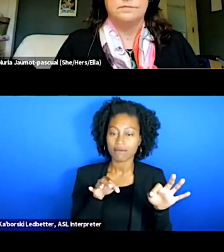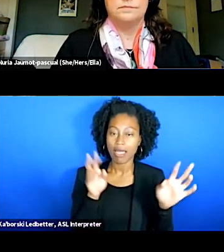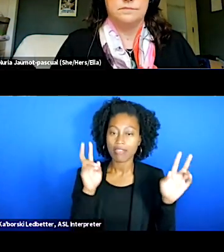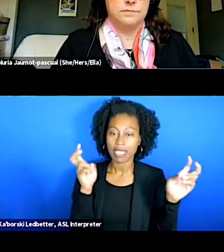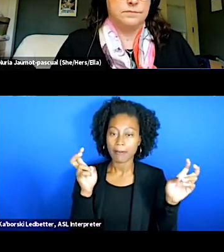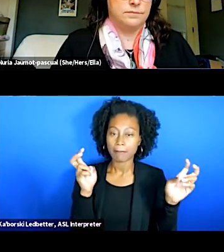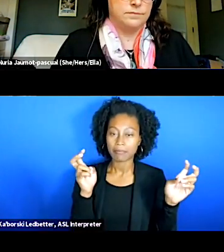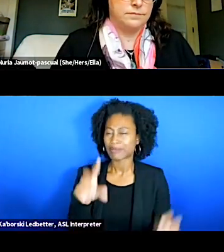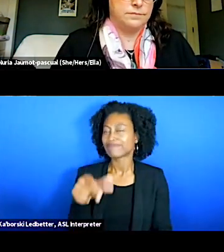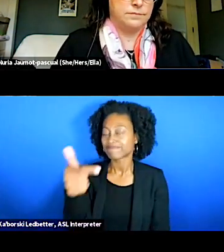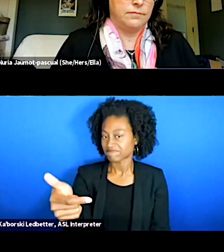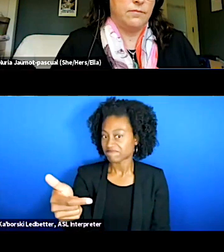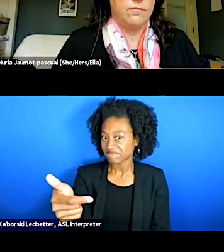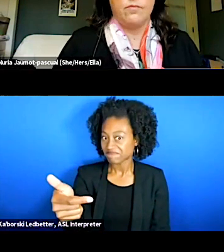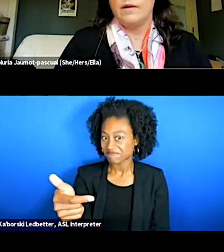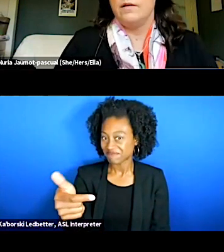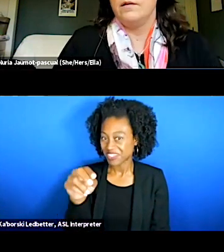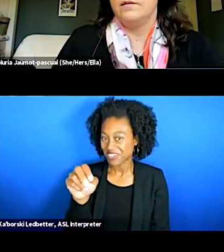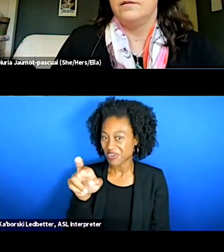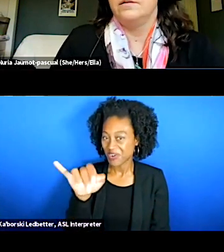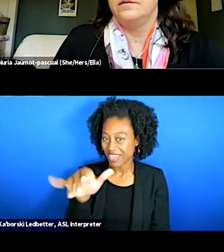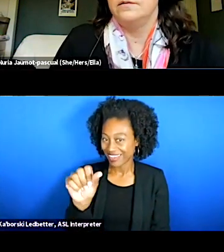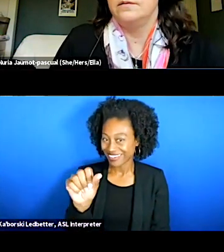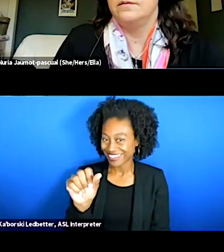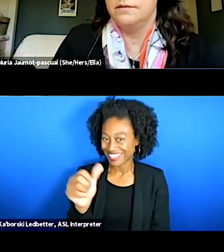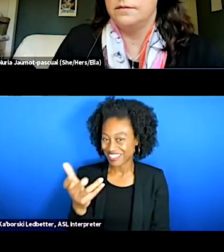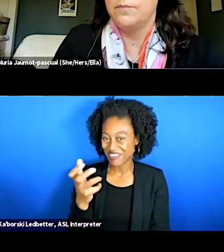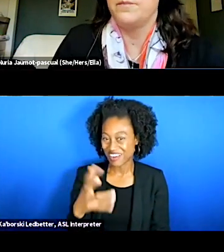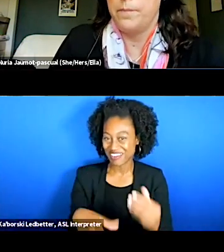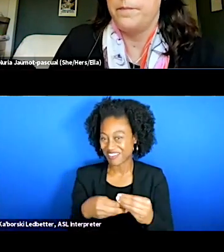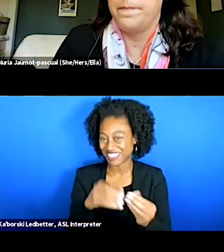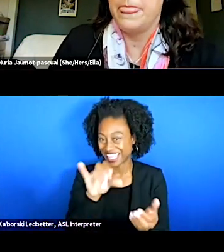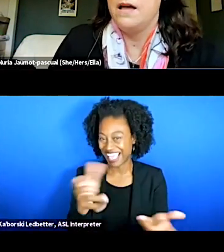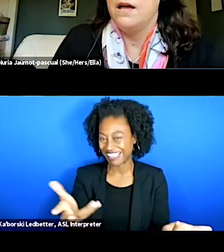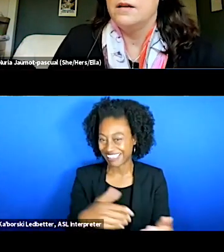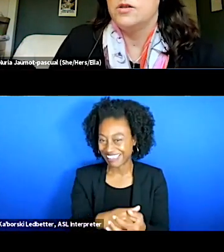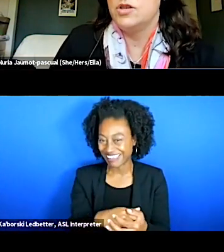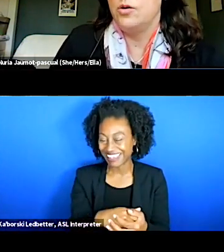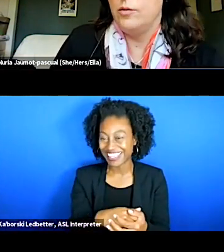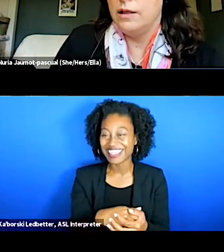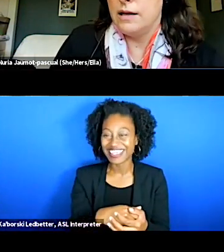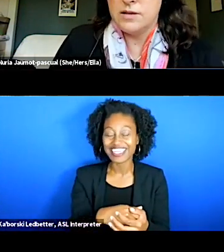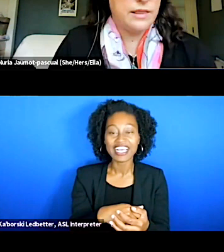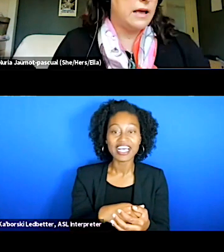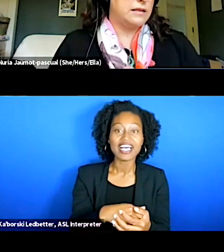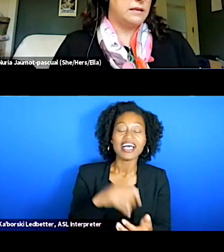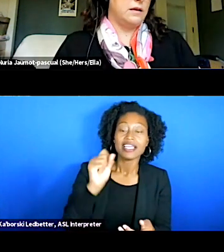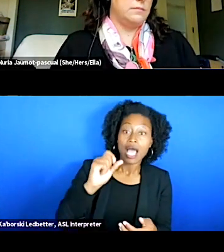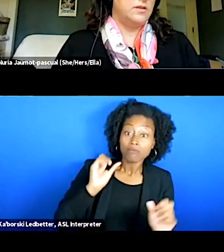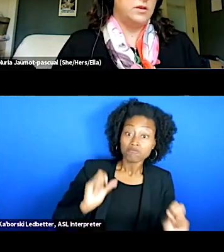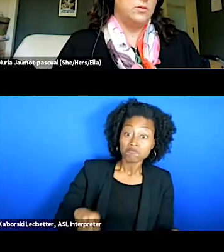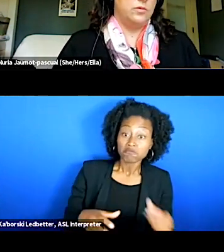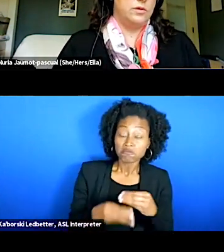I'll just hand it over to my colleague Nuria to comment. So I will add to that.